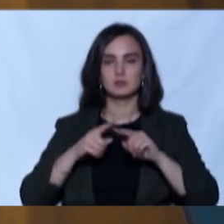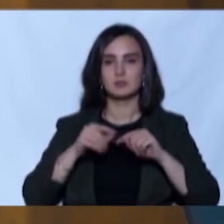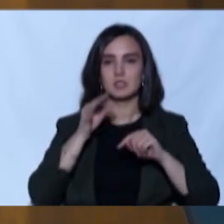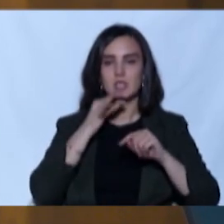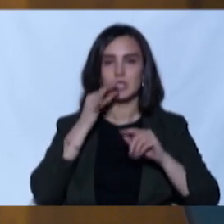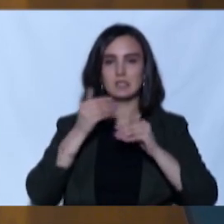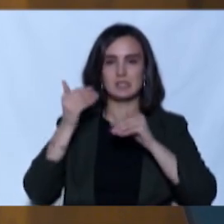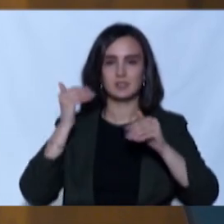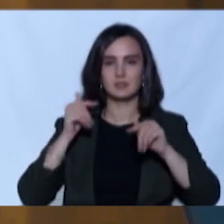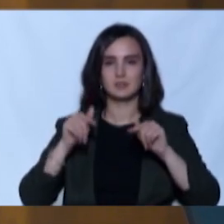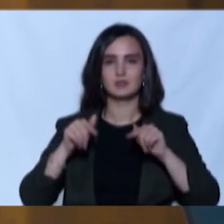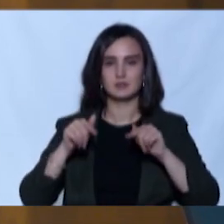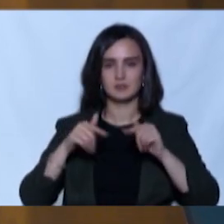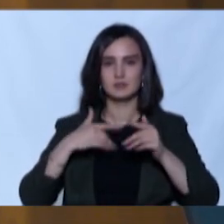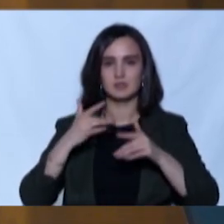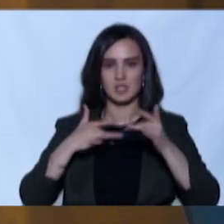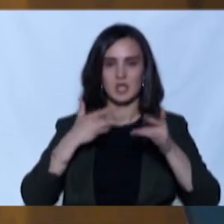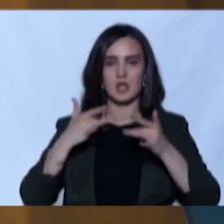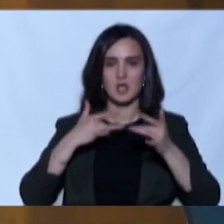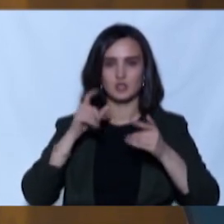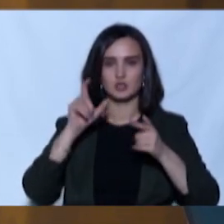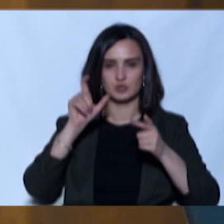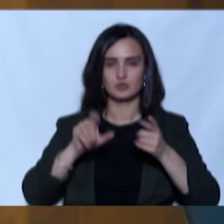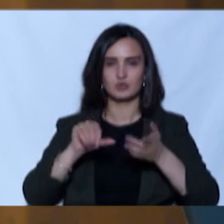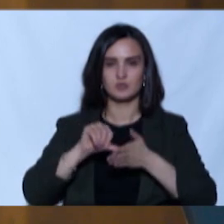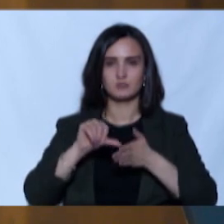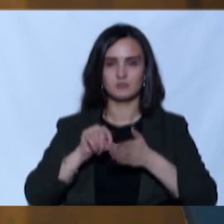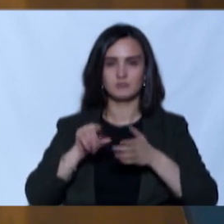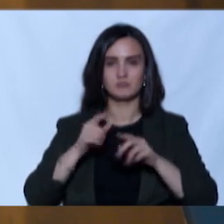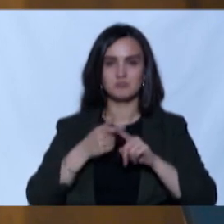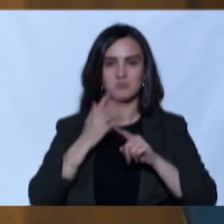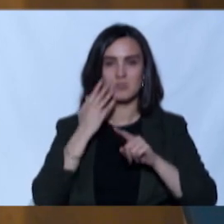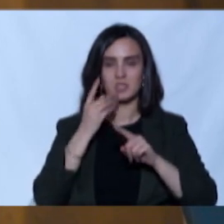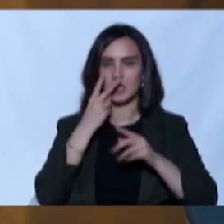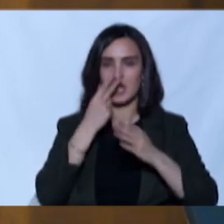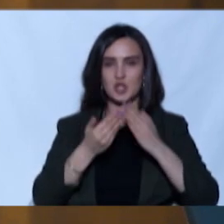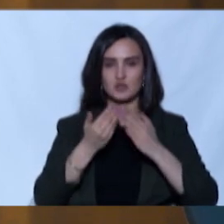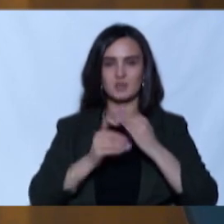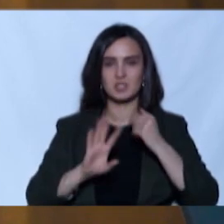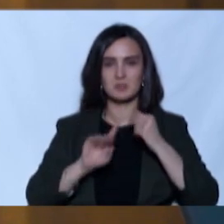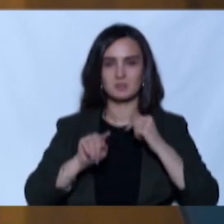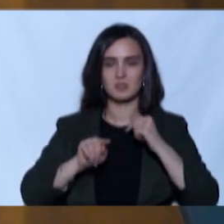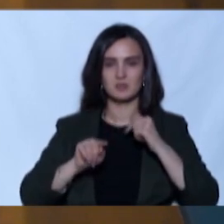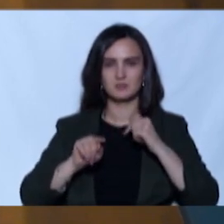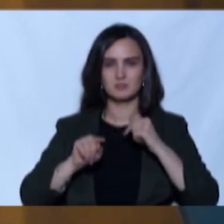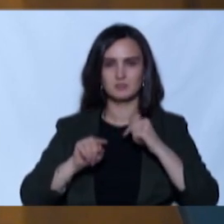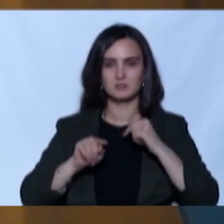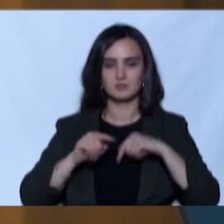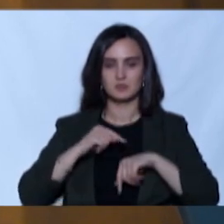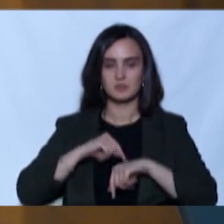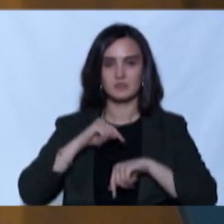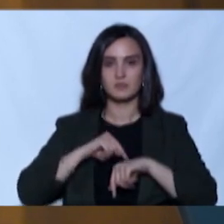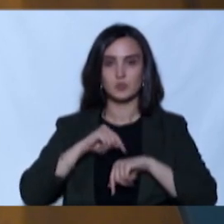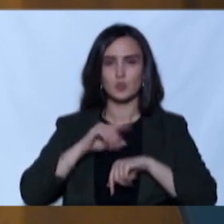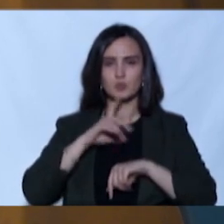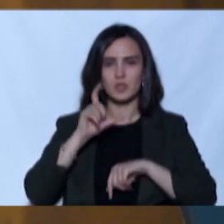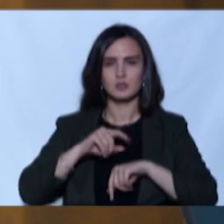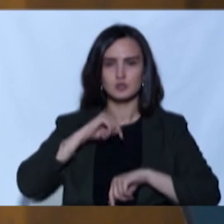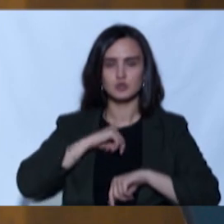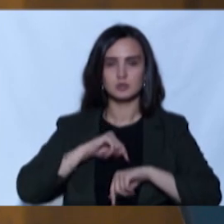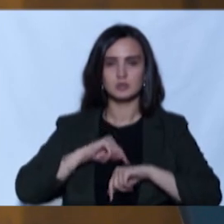early action figure, doesn't really show that. Doesn't really have that action feel to him. He's